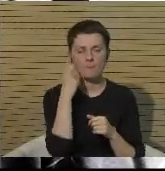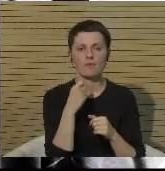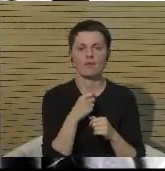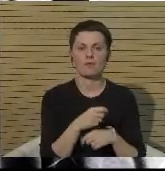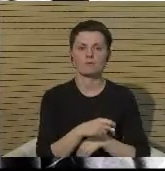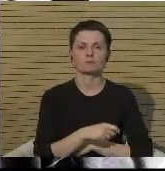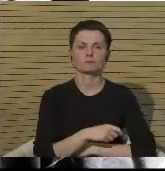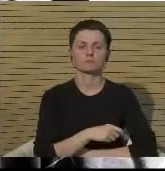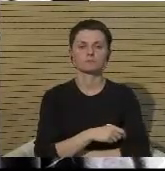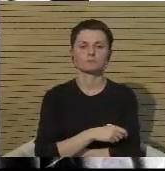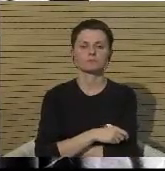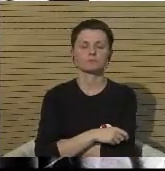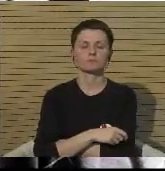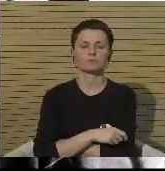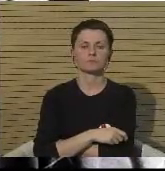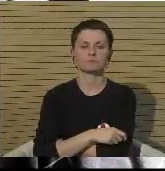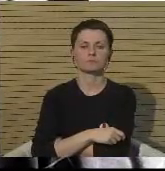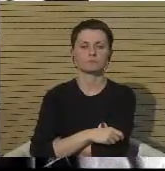time.